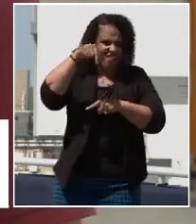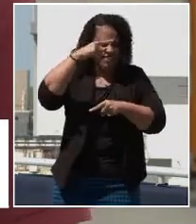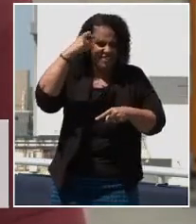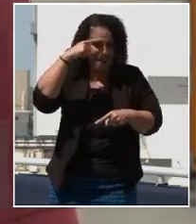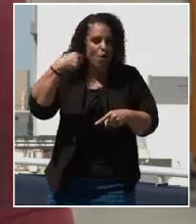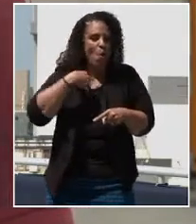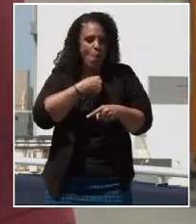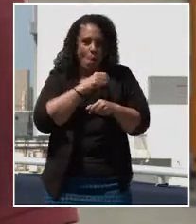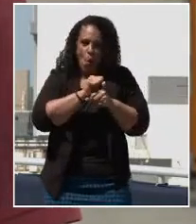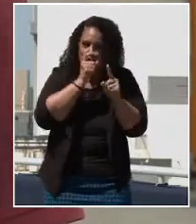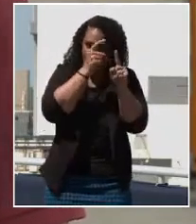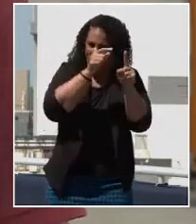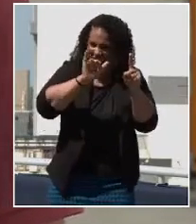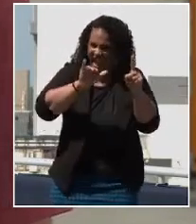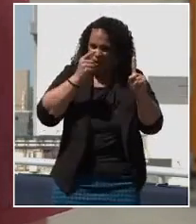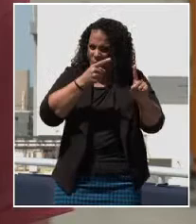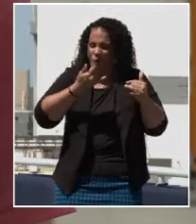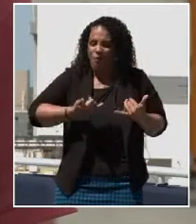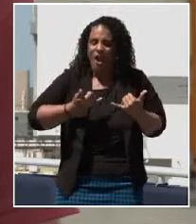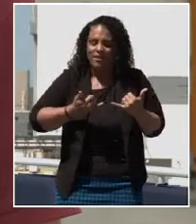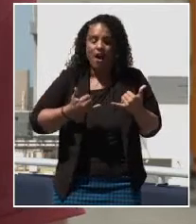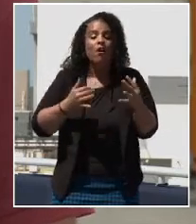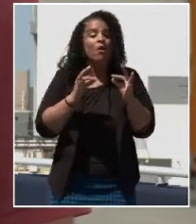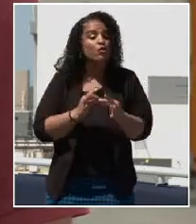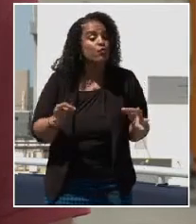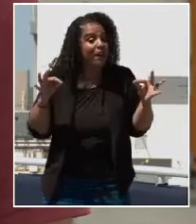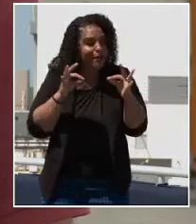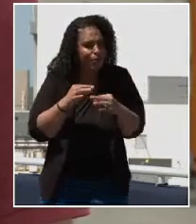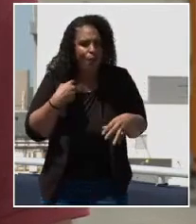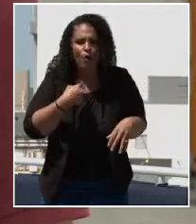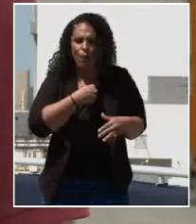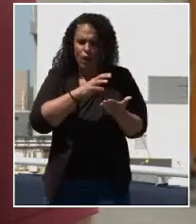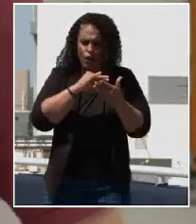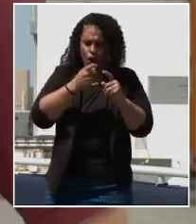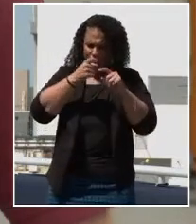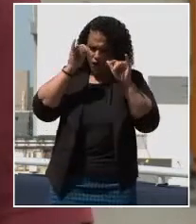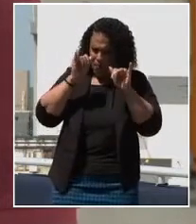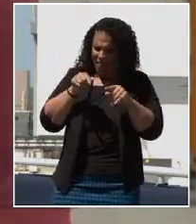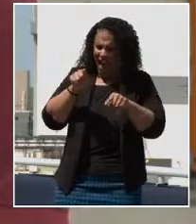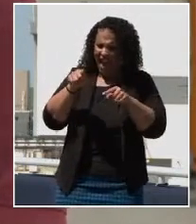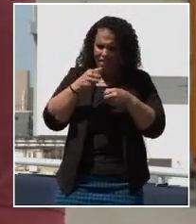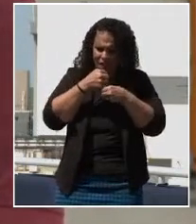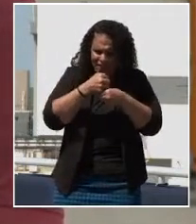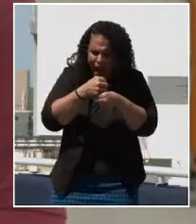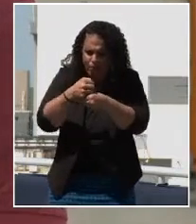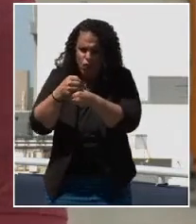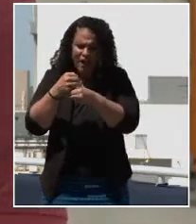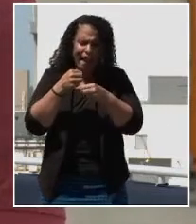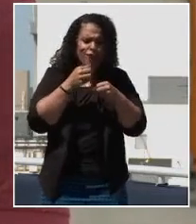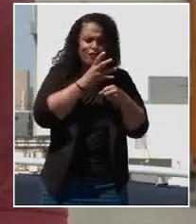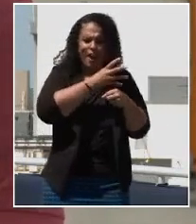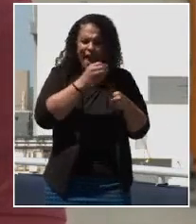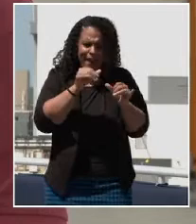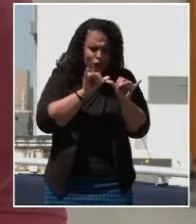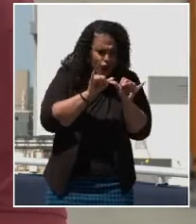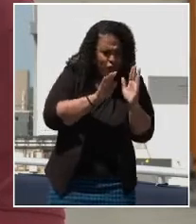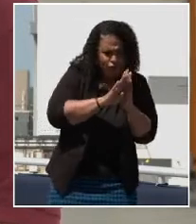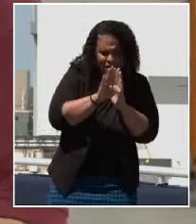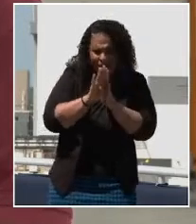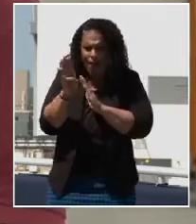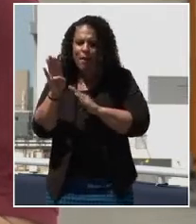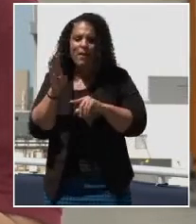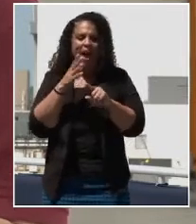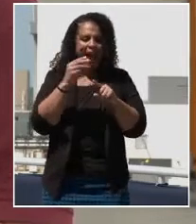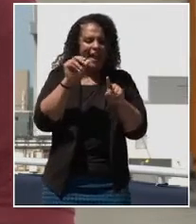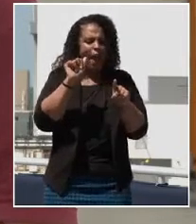so we're all working toward that right now and what's really important is that we learn from the fabrication and Engineering development and